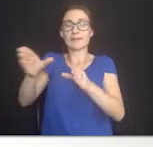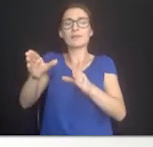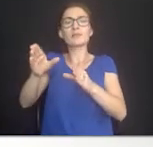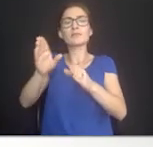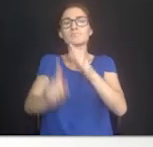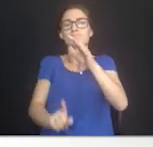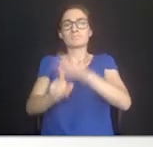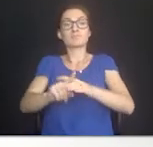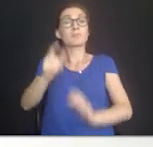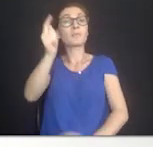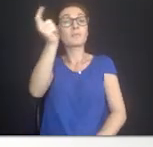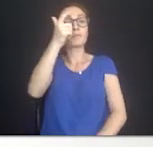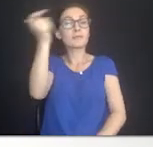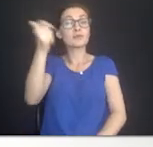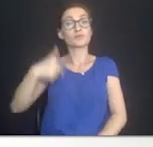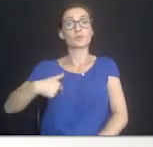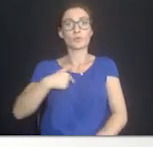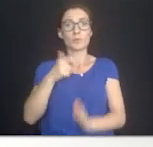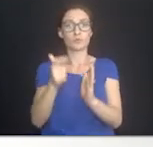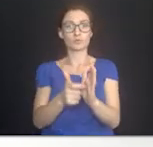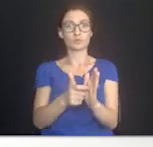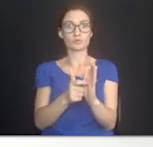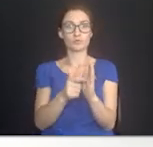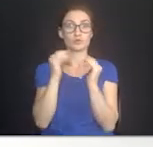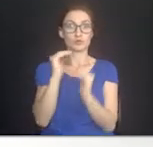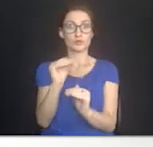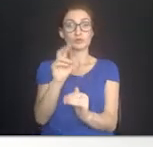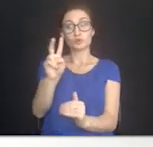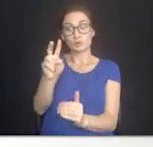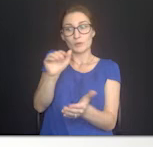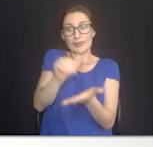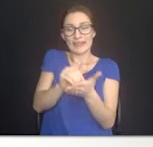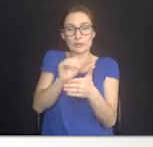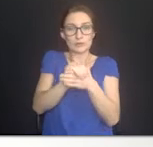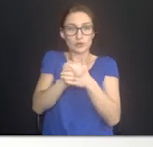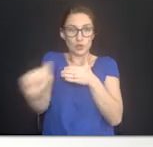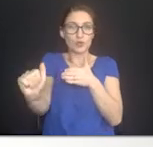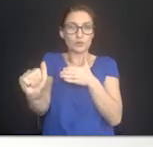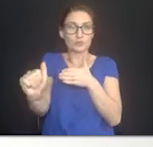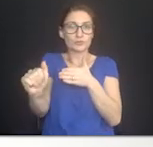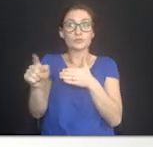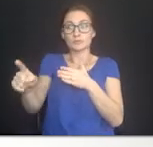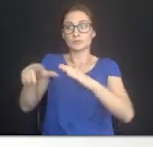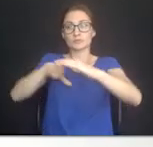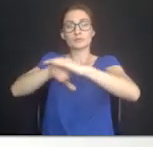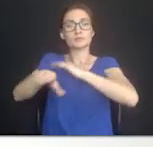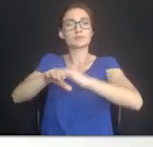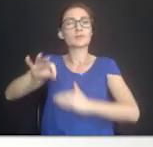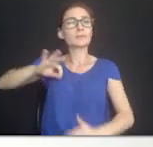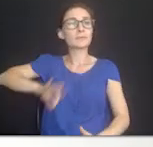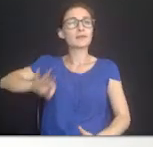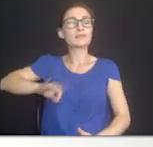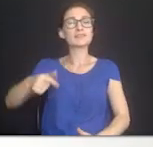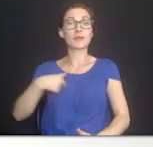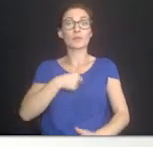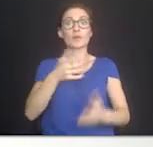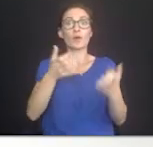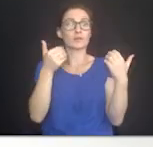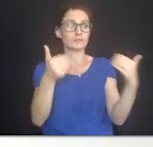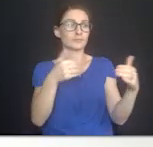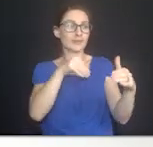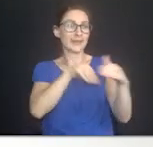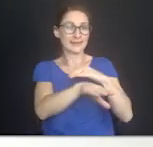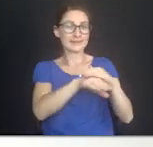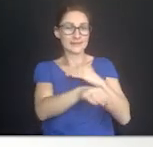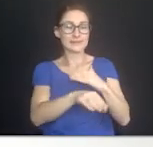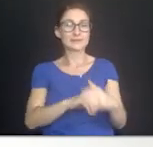restricted by $2,000 in an individual's name to get access to the benefits that we wanted to get access to, right? And so